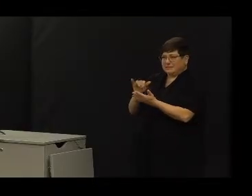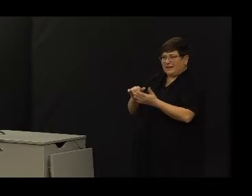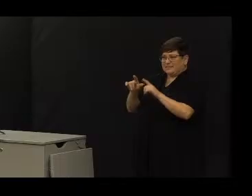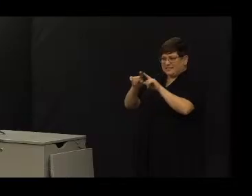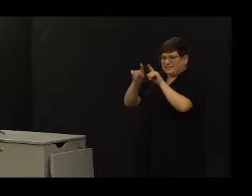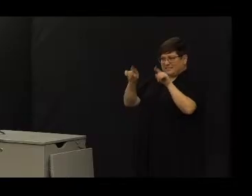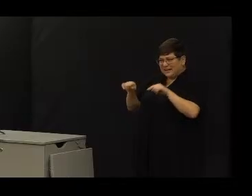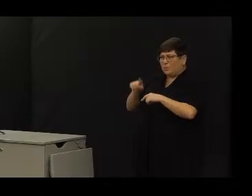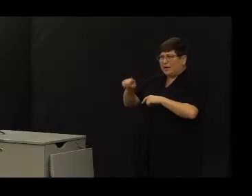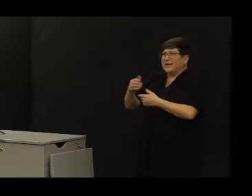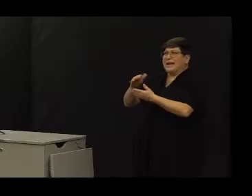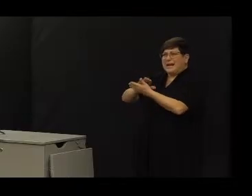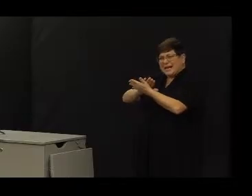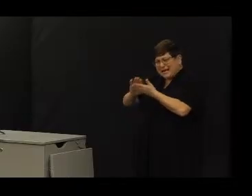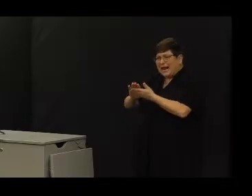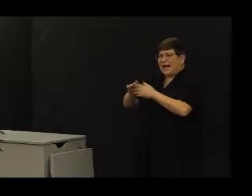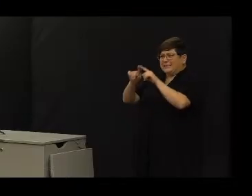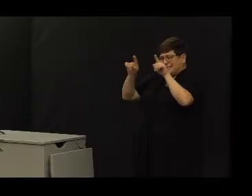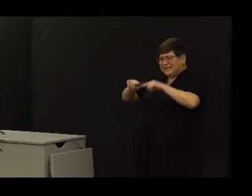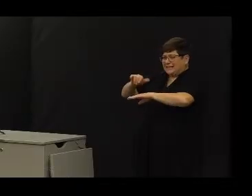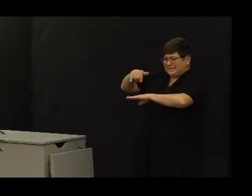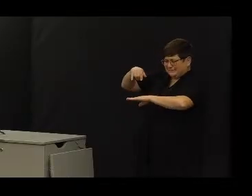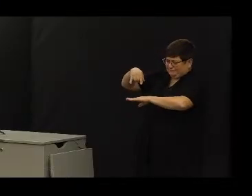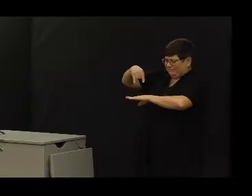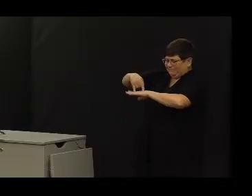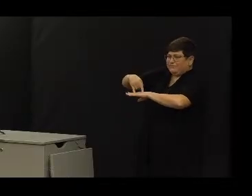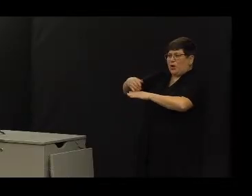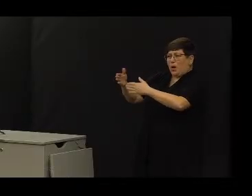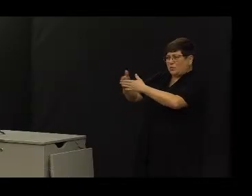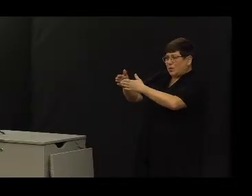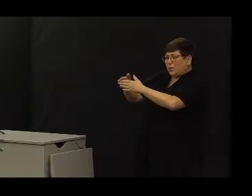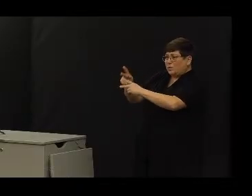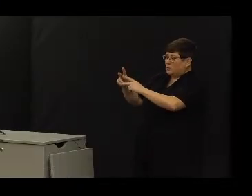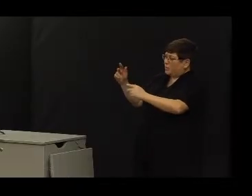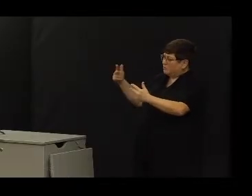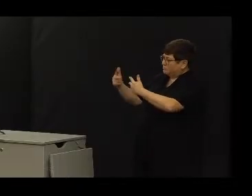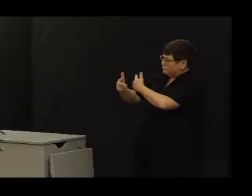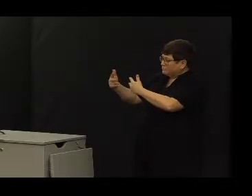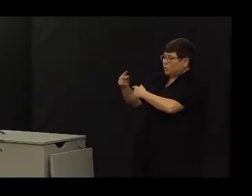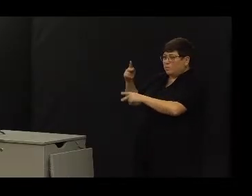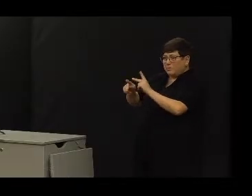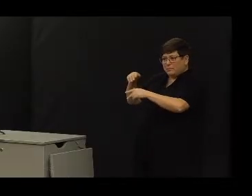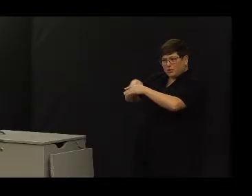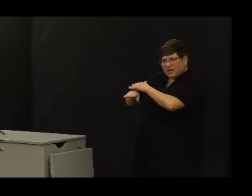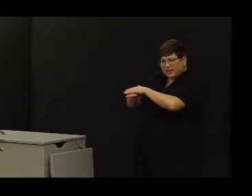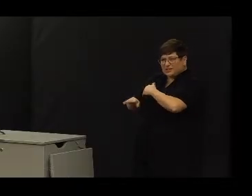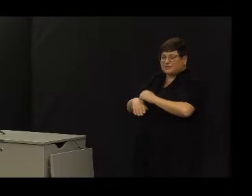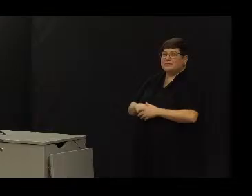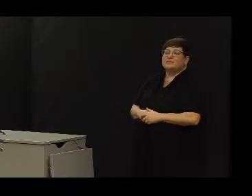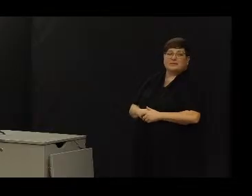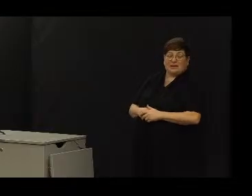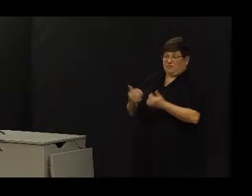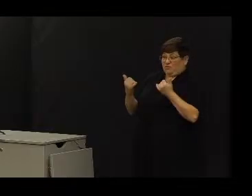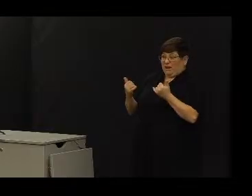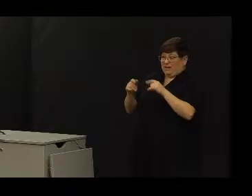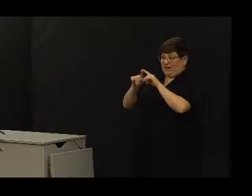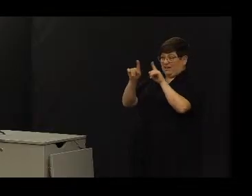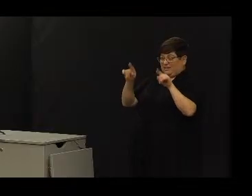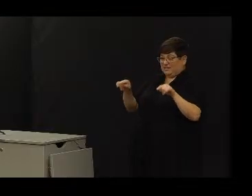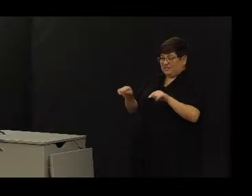nice sign right outside on the corner where people enter. Because the current one we have is a